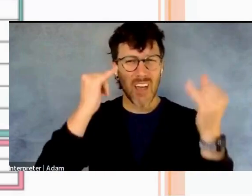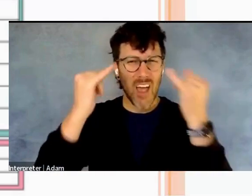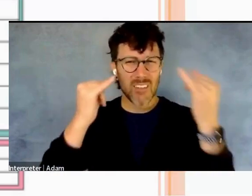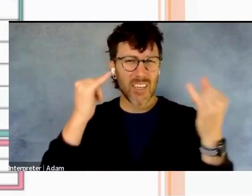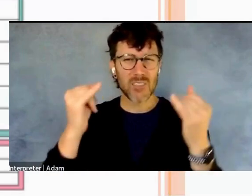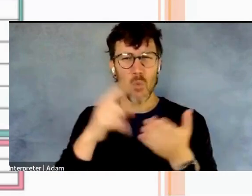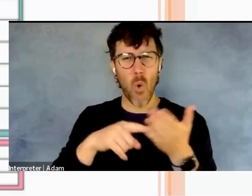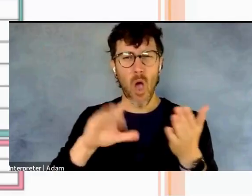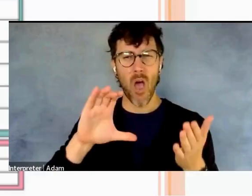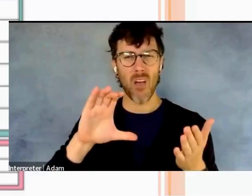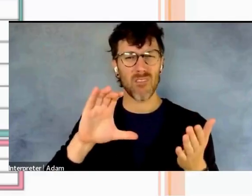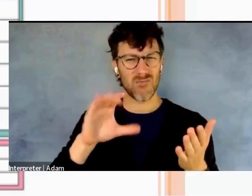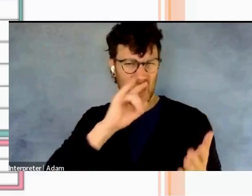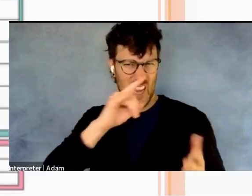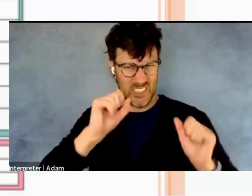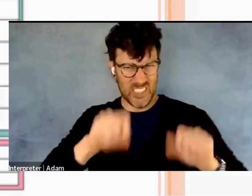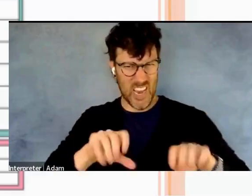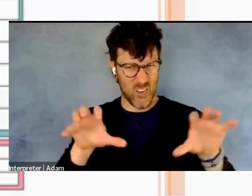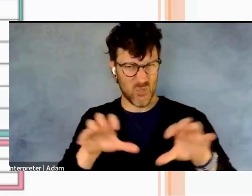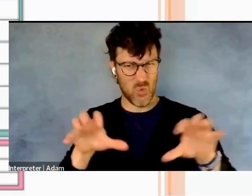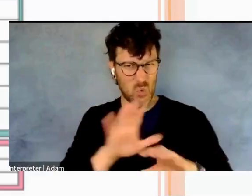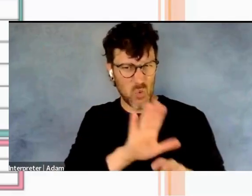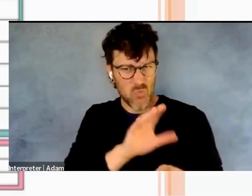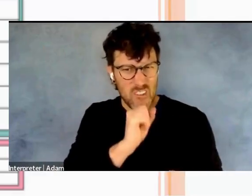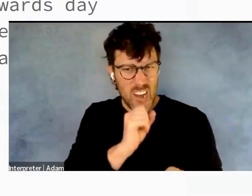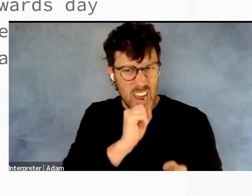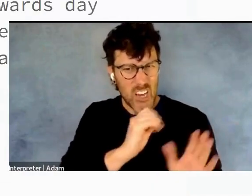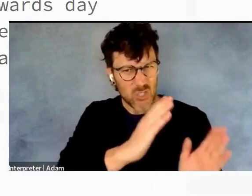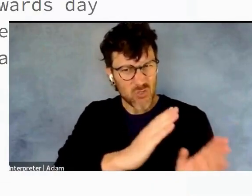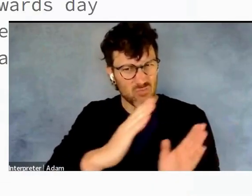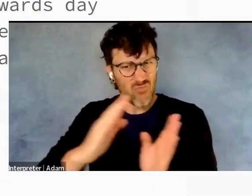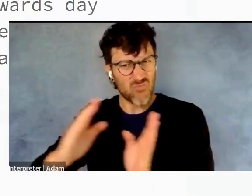with. And just food for thought for you guys.